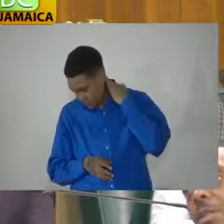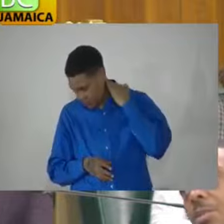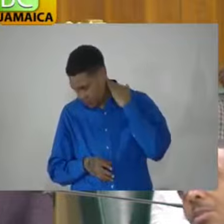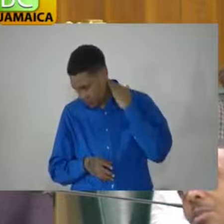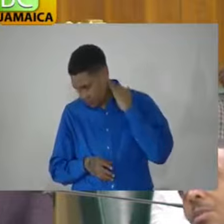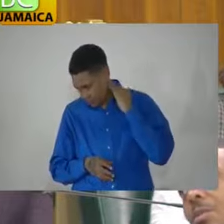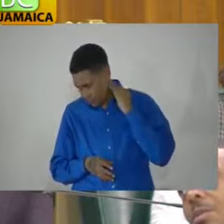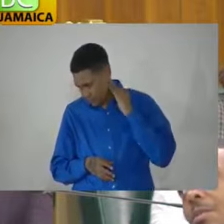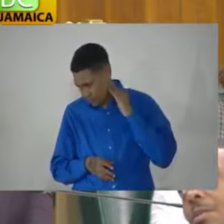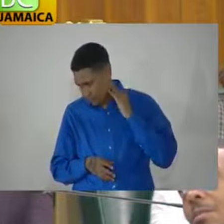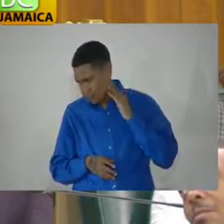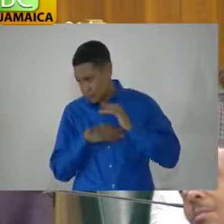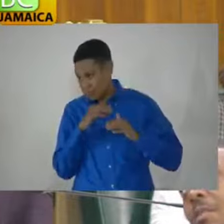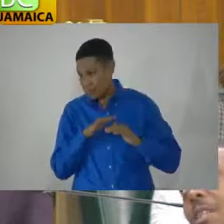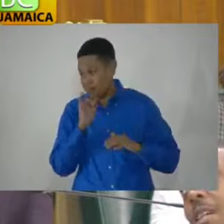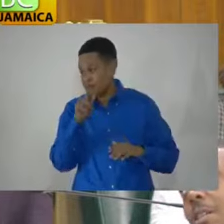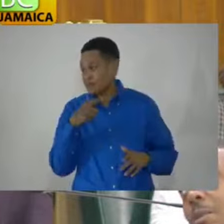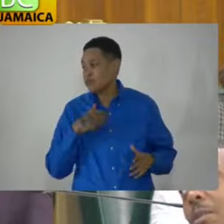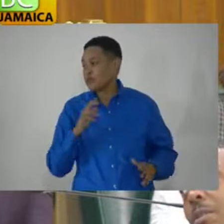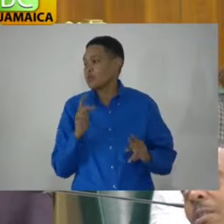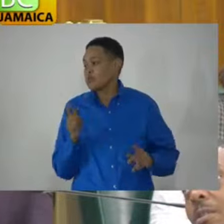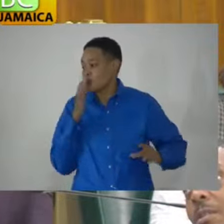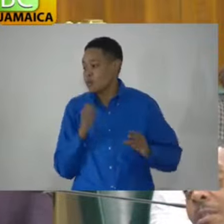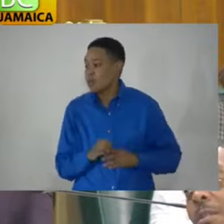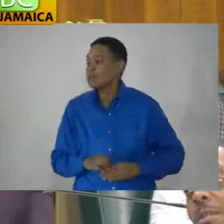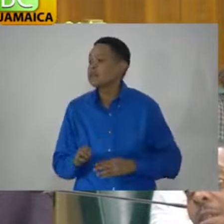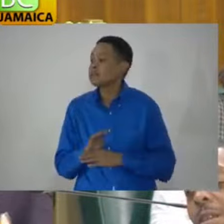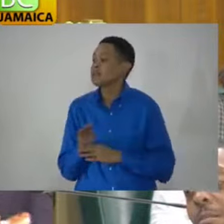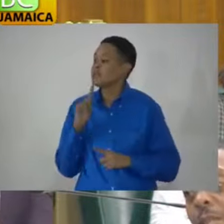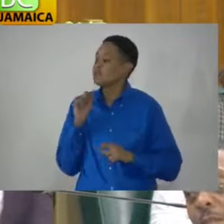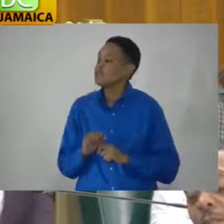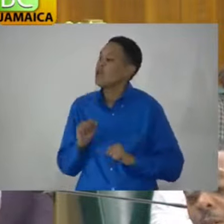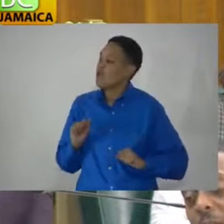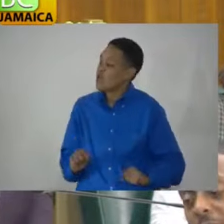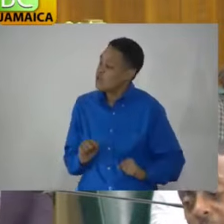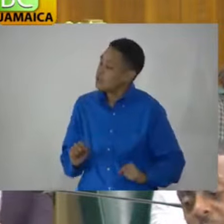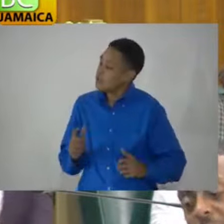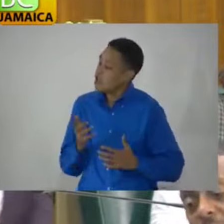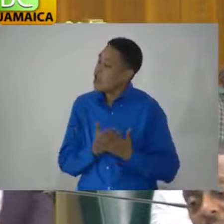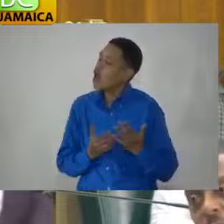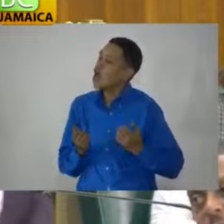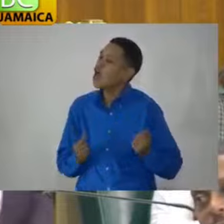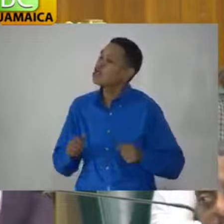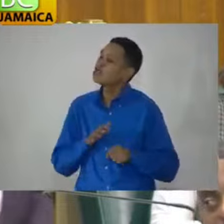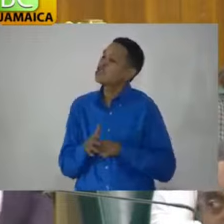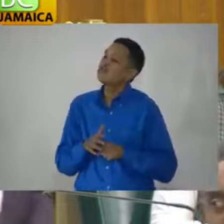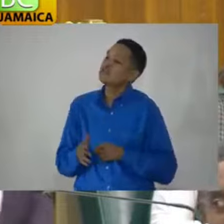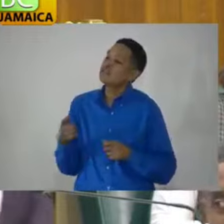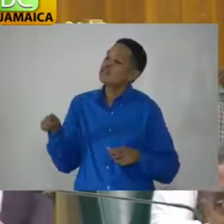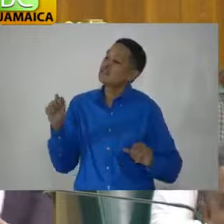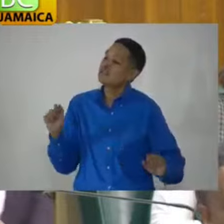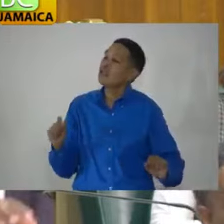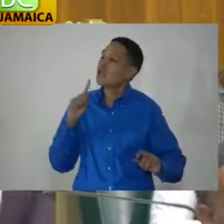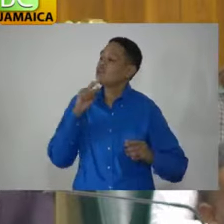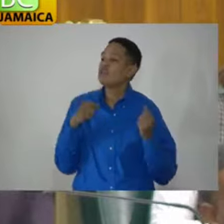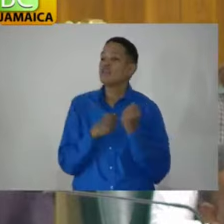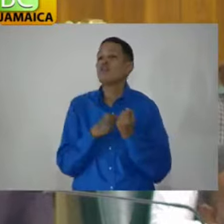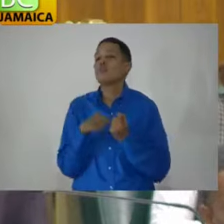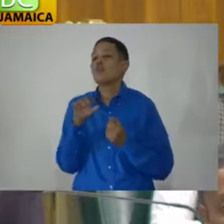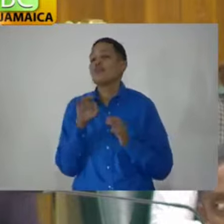that participate in the industry to be able to earn sufficiently so that they can support